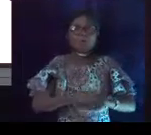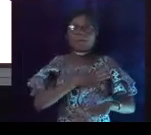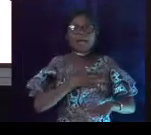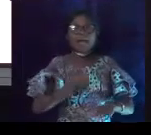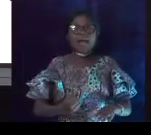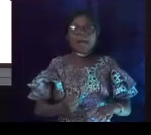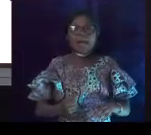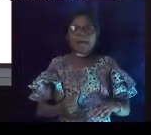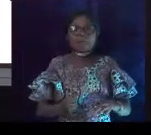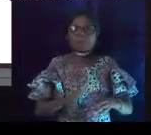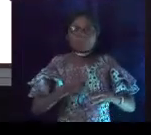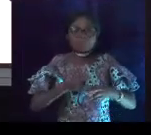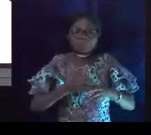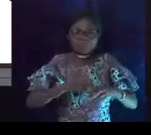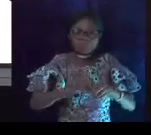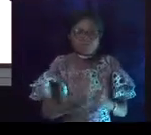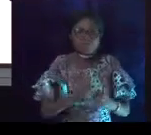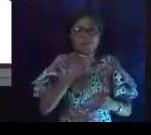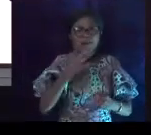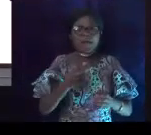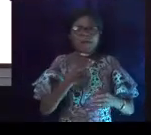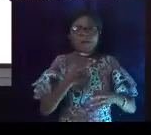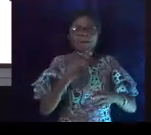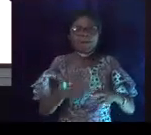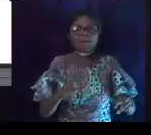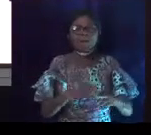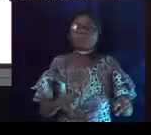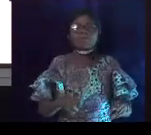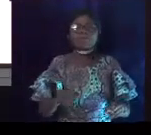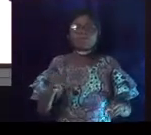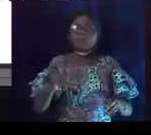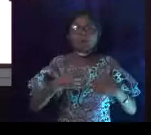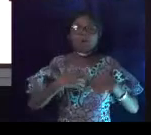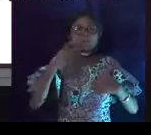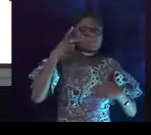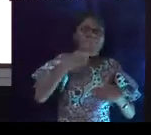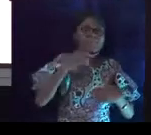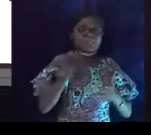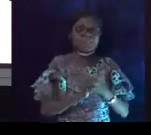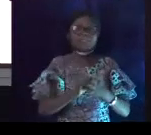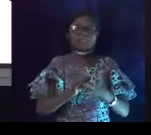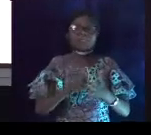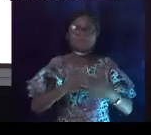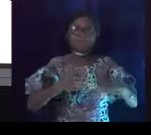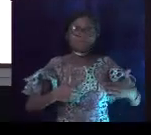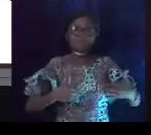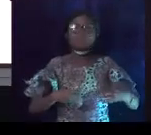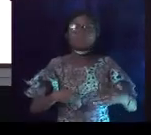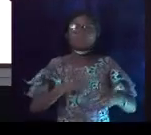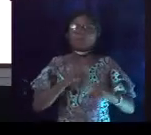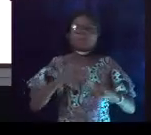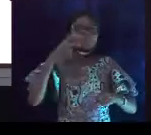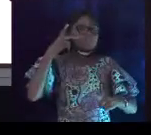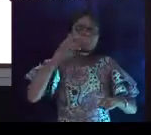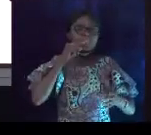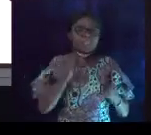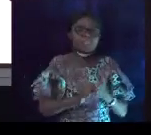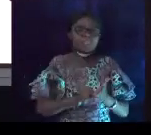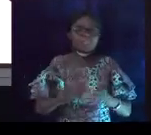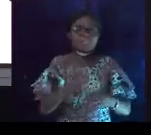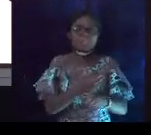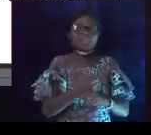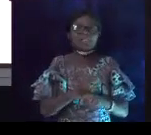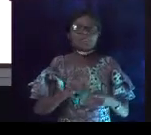When hens sit on and hatch eggs. I believe some of you will have seen that before, where you see hen getting